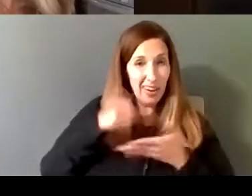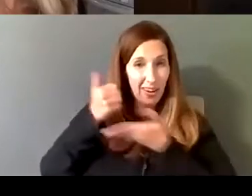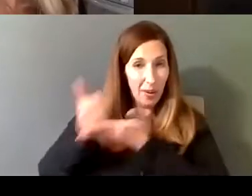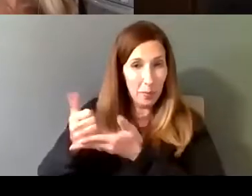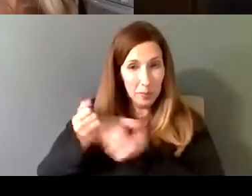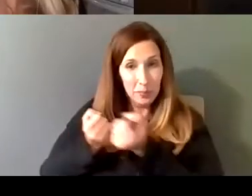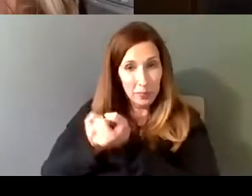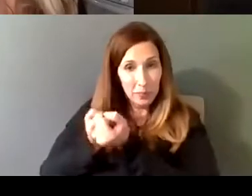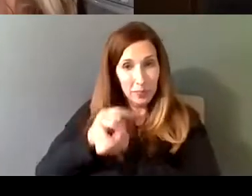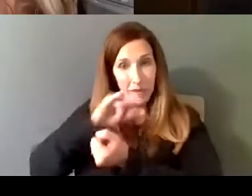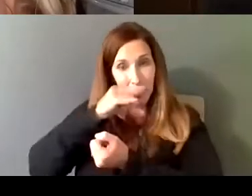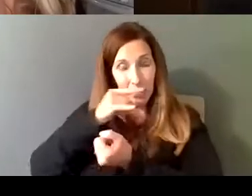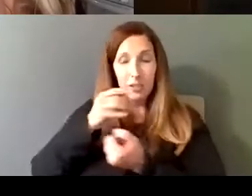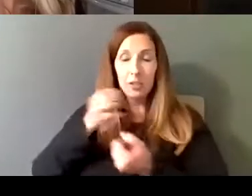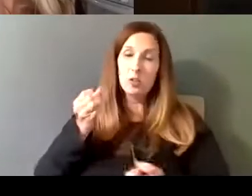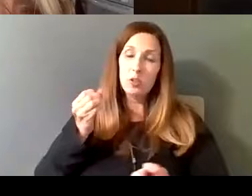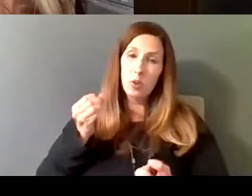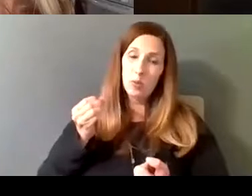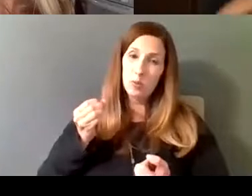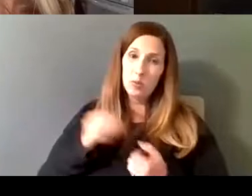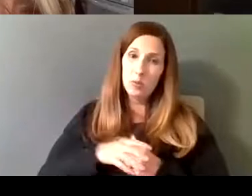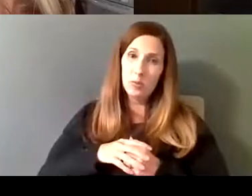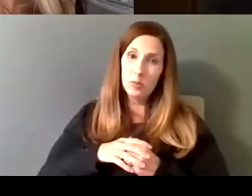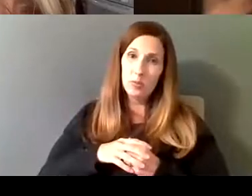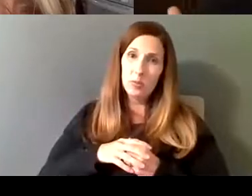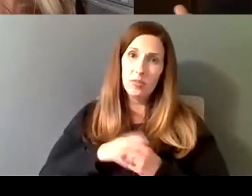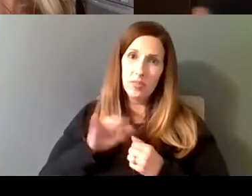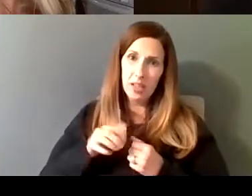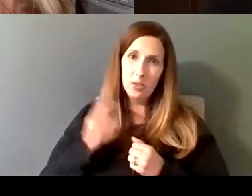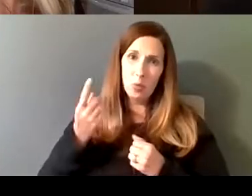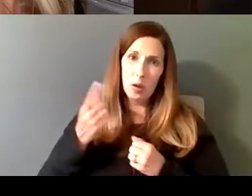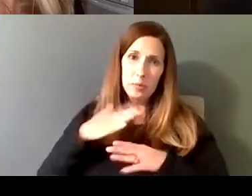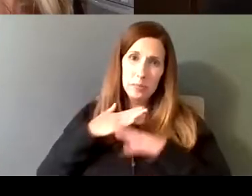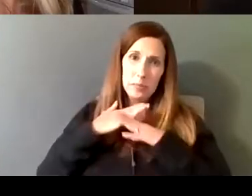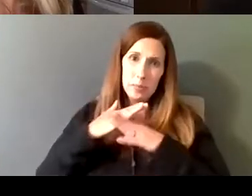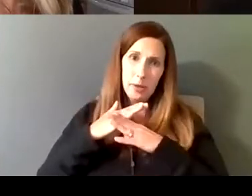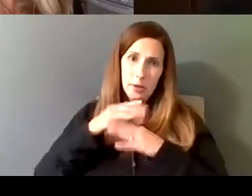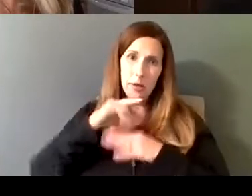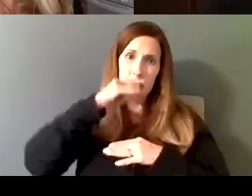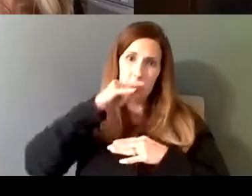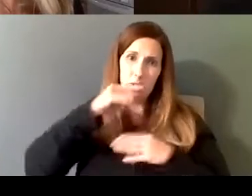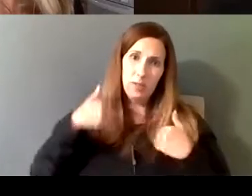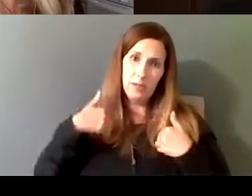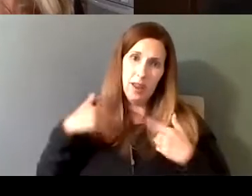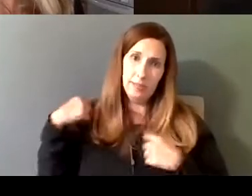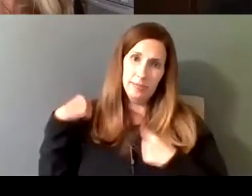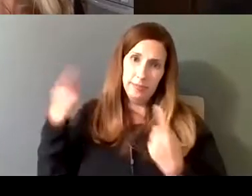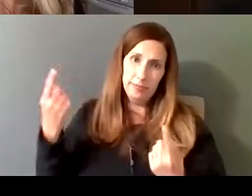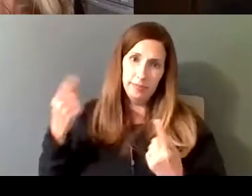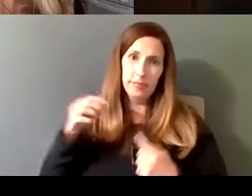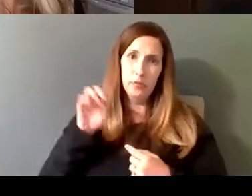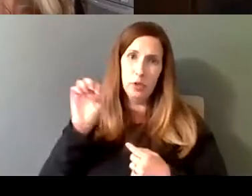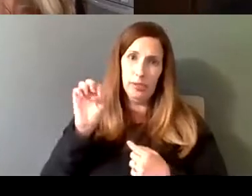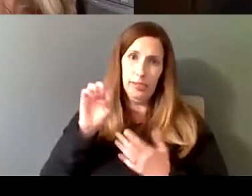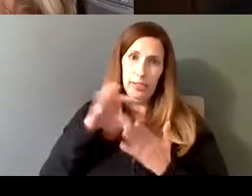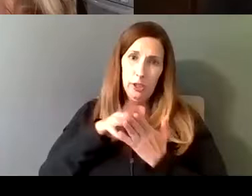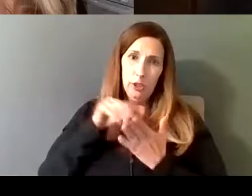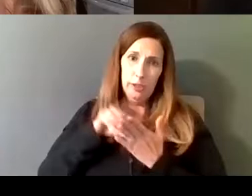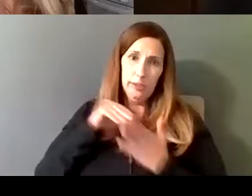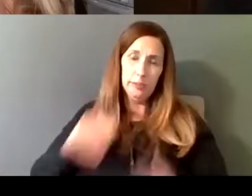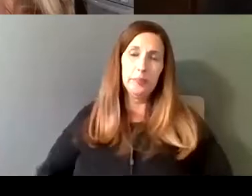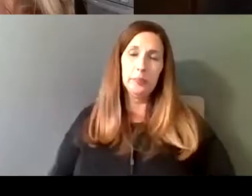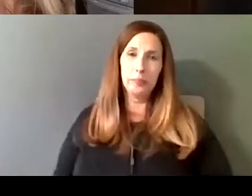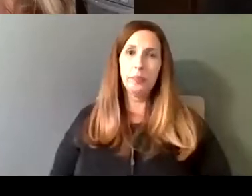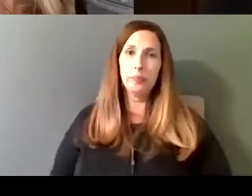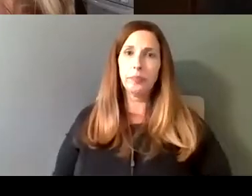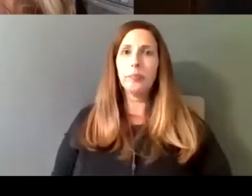support for their kids. So I think that's one barrier that kids have had during e-learning. And I